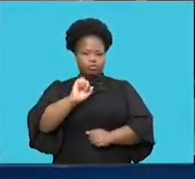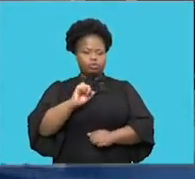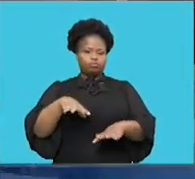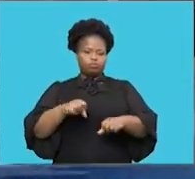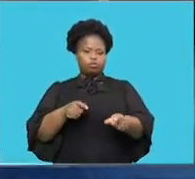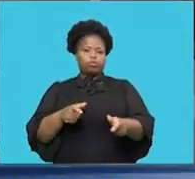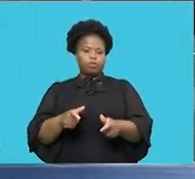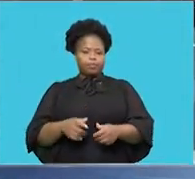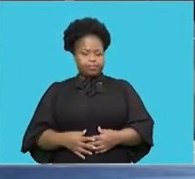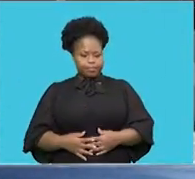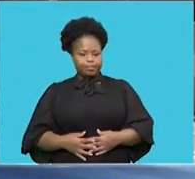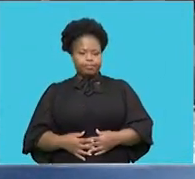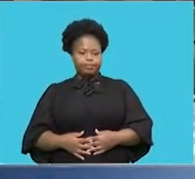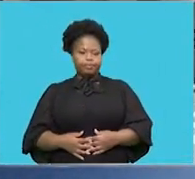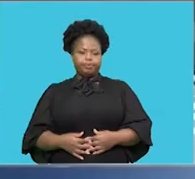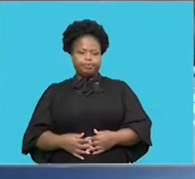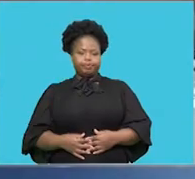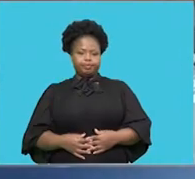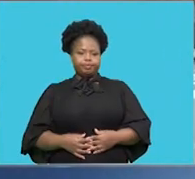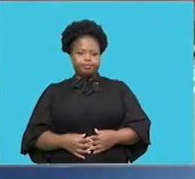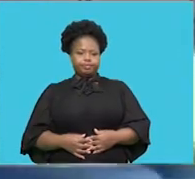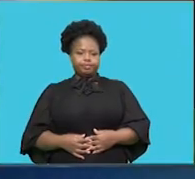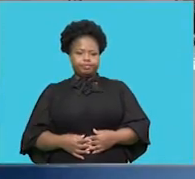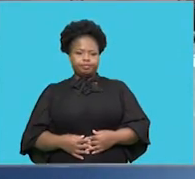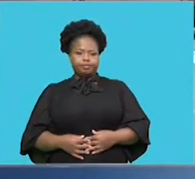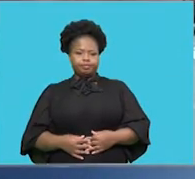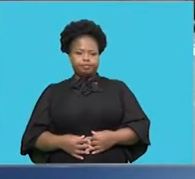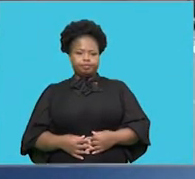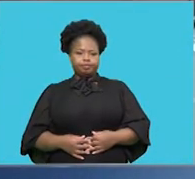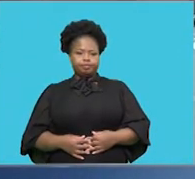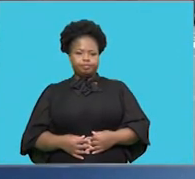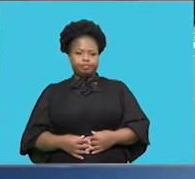yona. Ditabeng tsa Soweto TV ke Manini Morolo ke le Midrand.